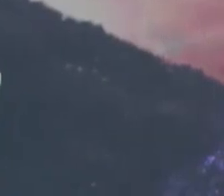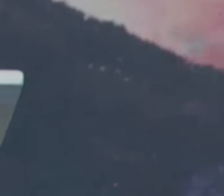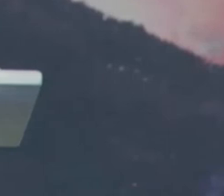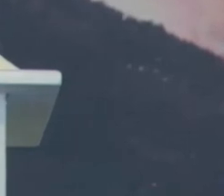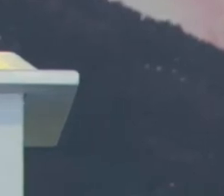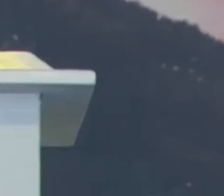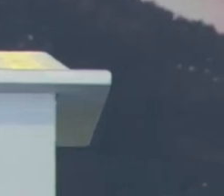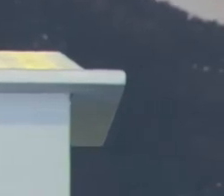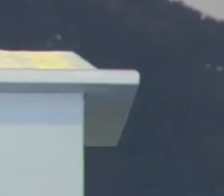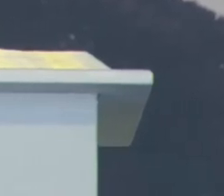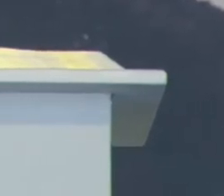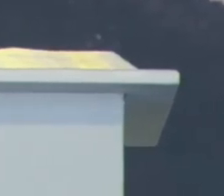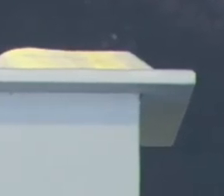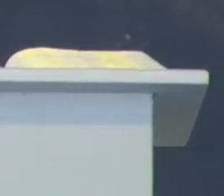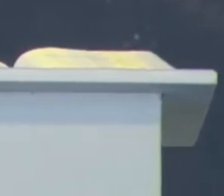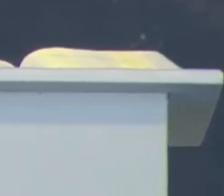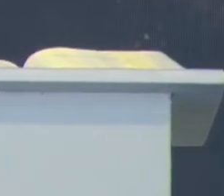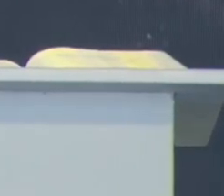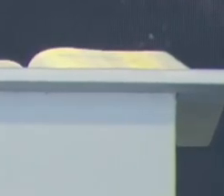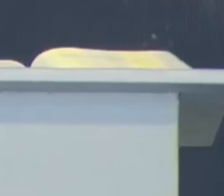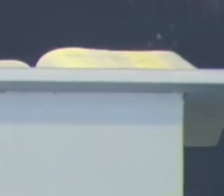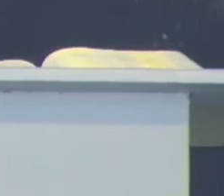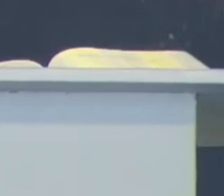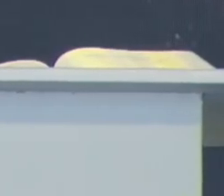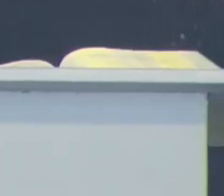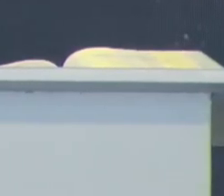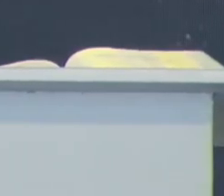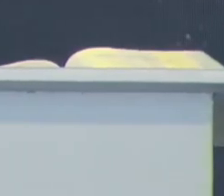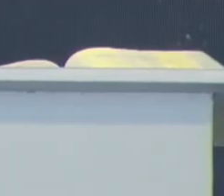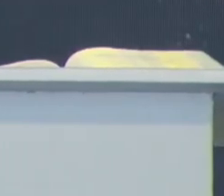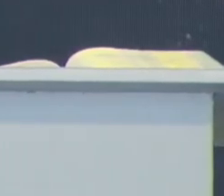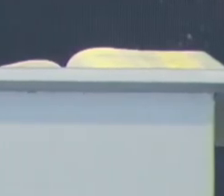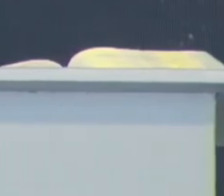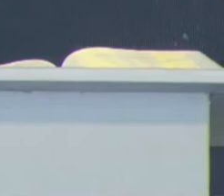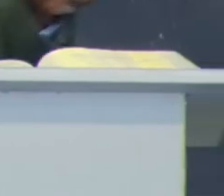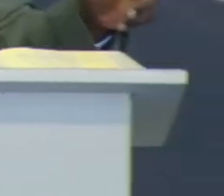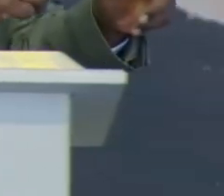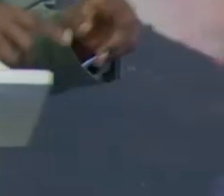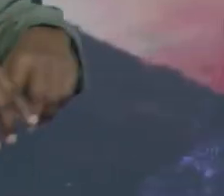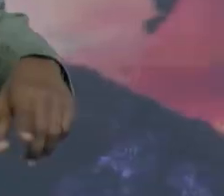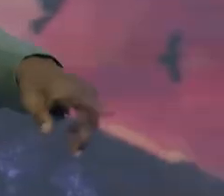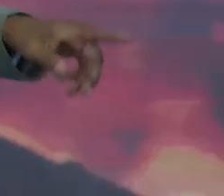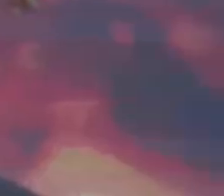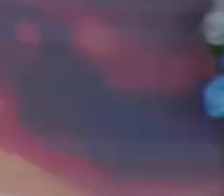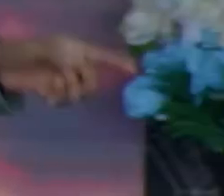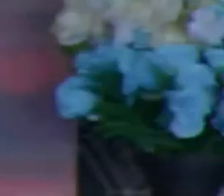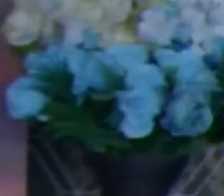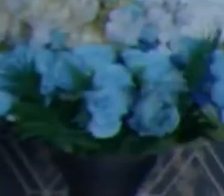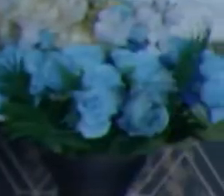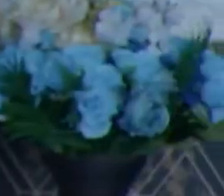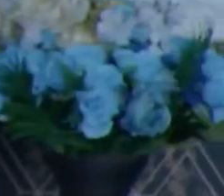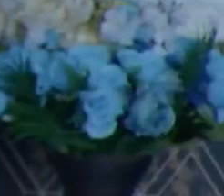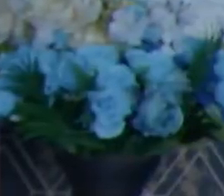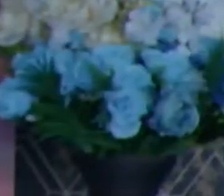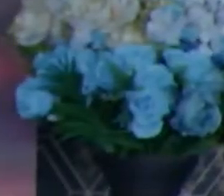what Christ has done, in view of what Christ has done, by the power of what Christ